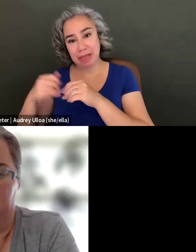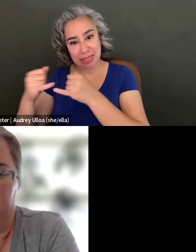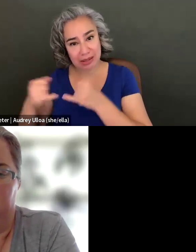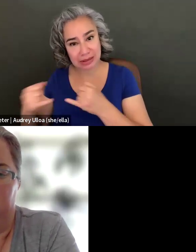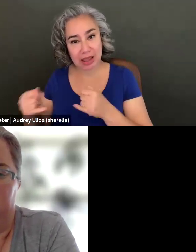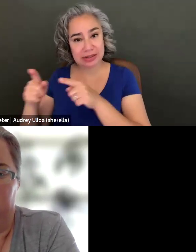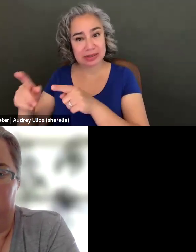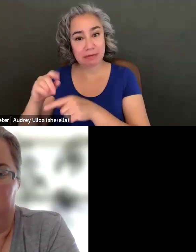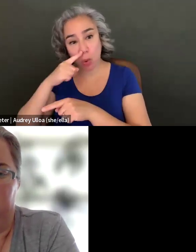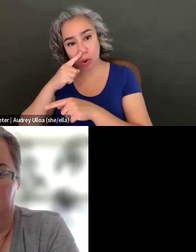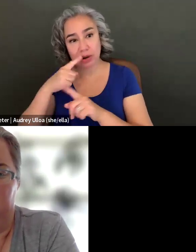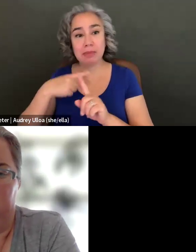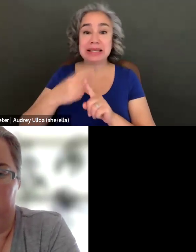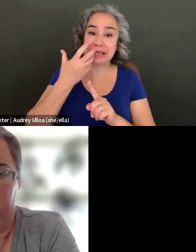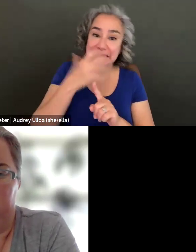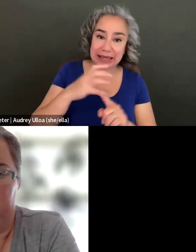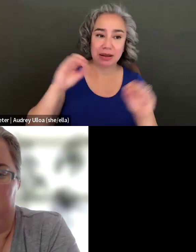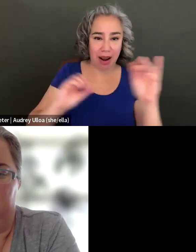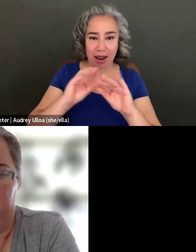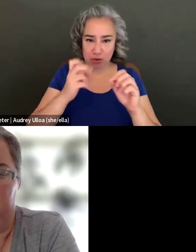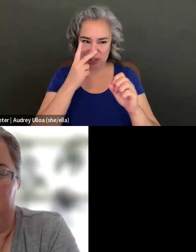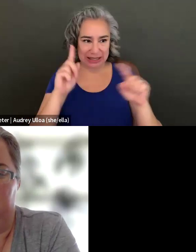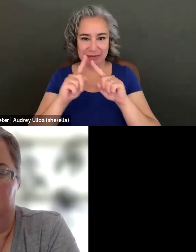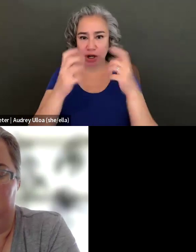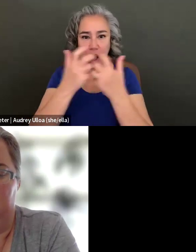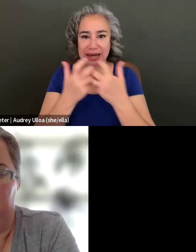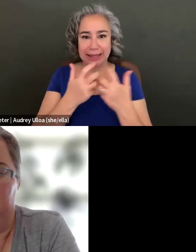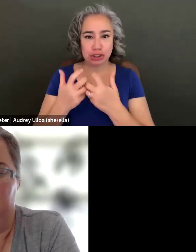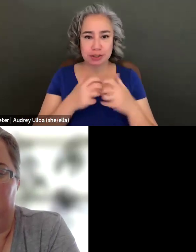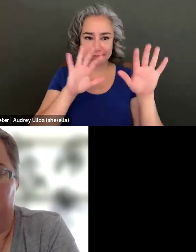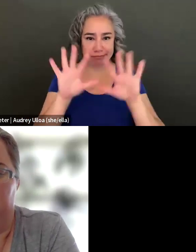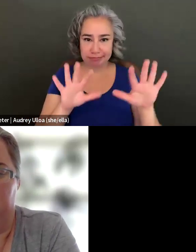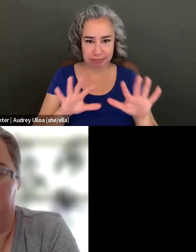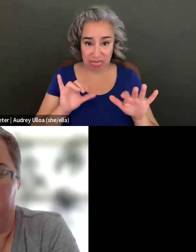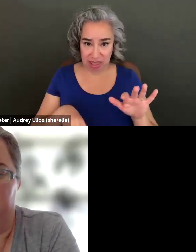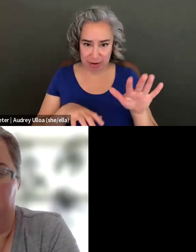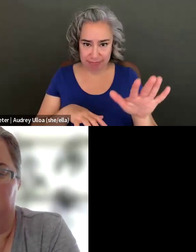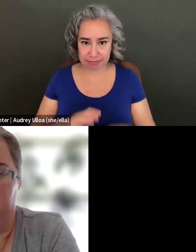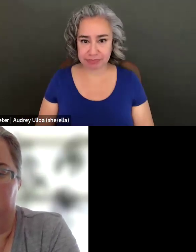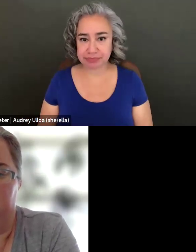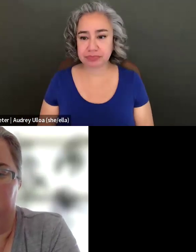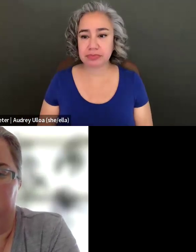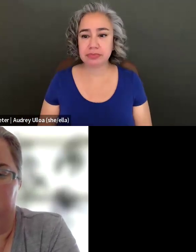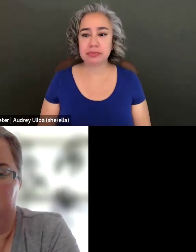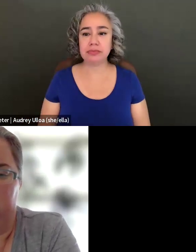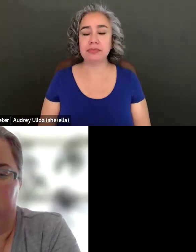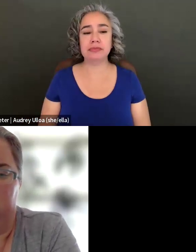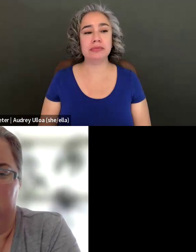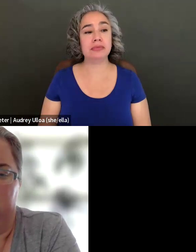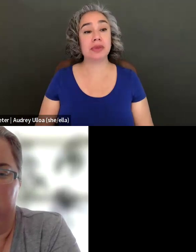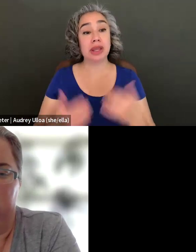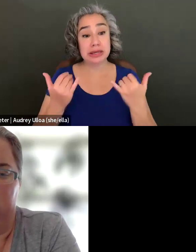as a control. Now that I have all of these plants and we are curious about the